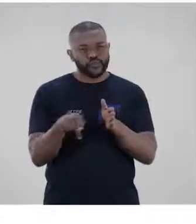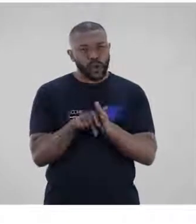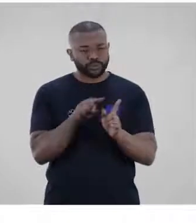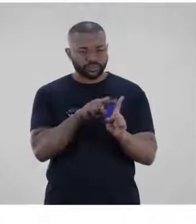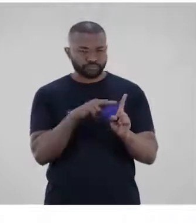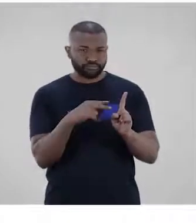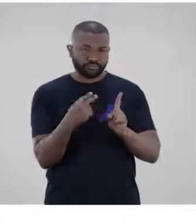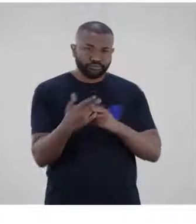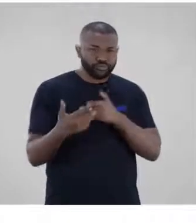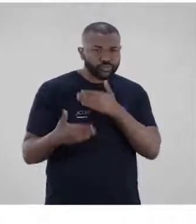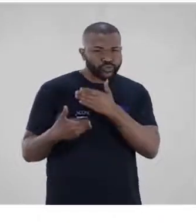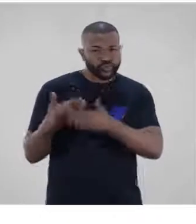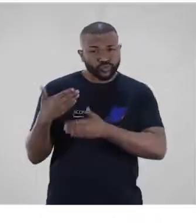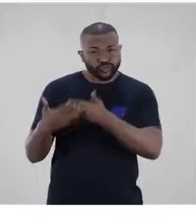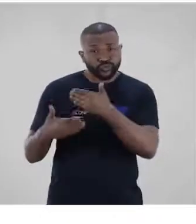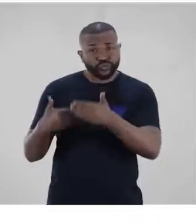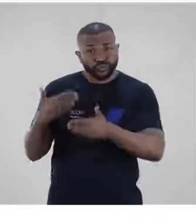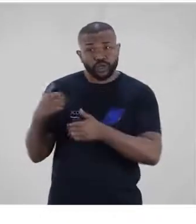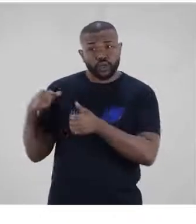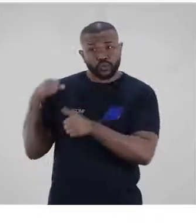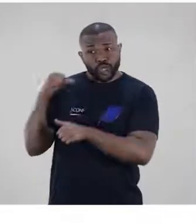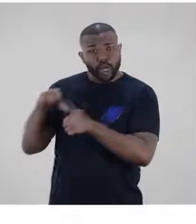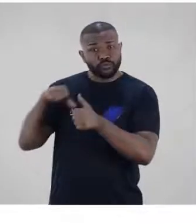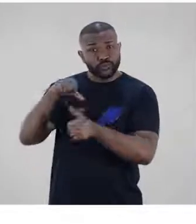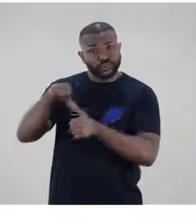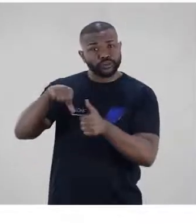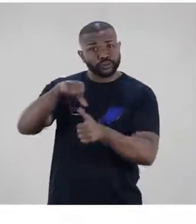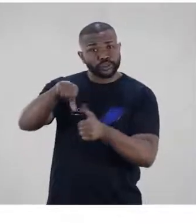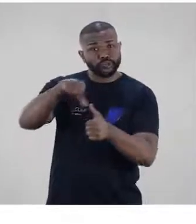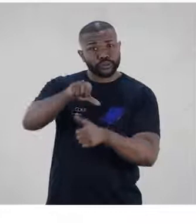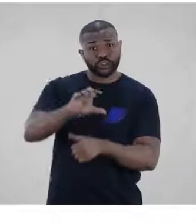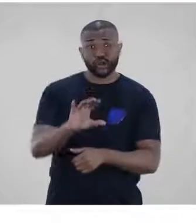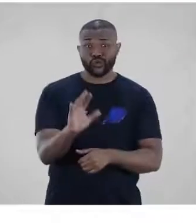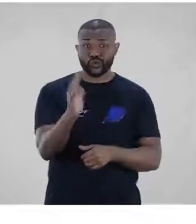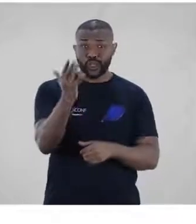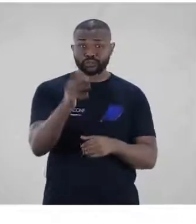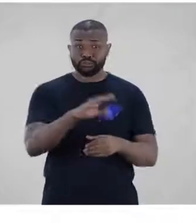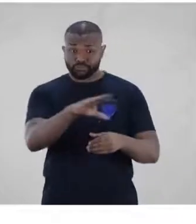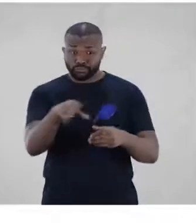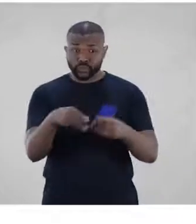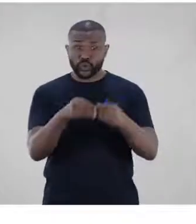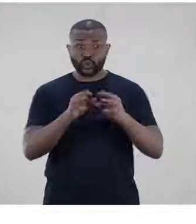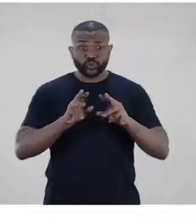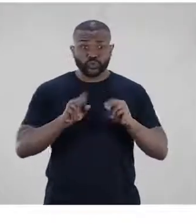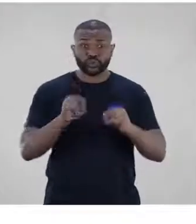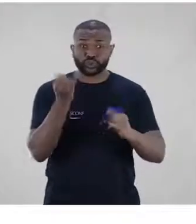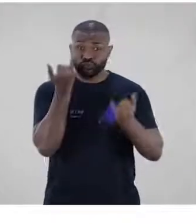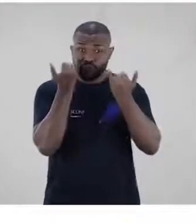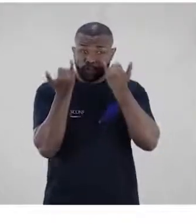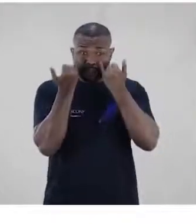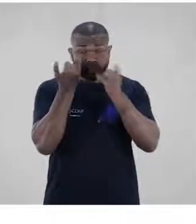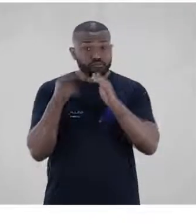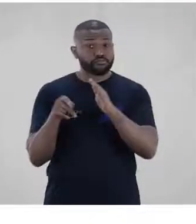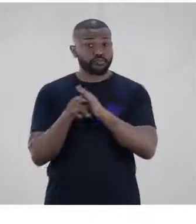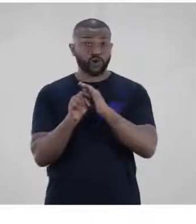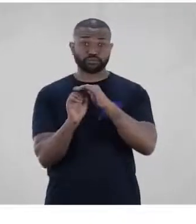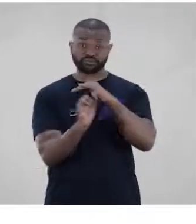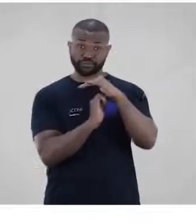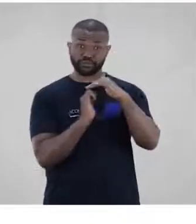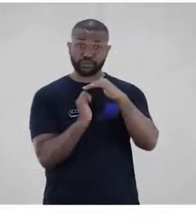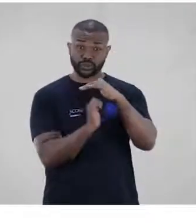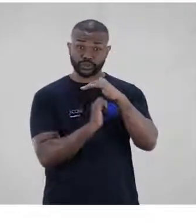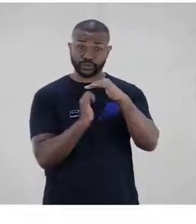historical view of the state changes as they happen. It's an aggregation of all of the data across across